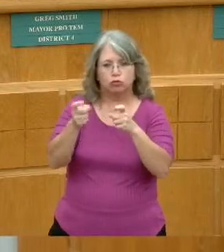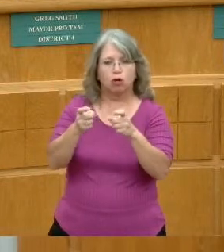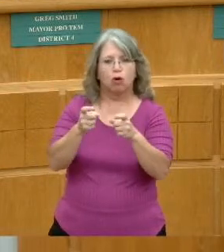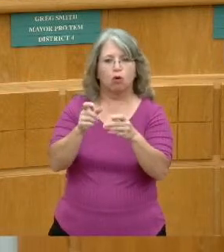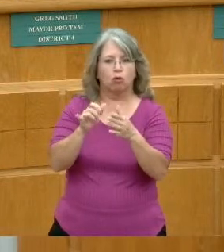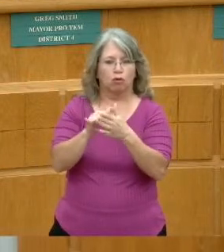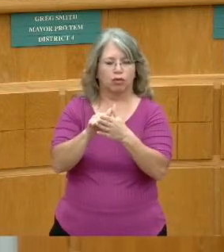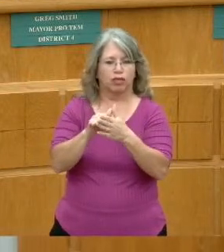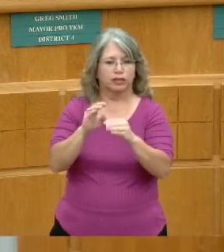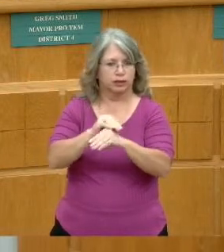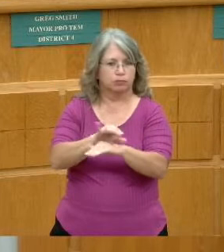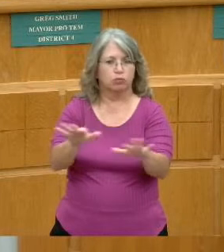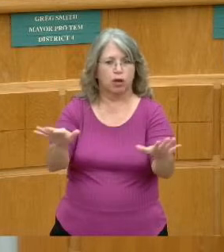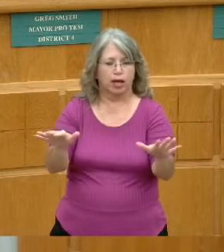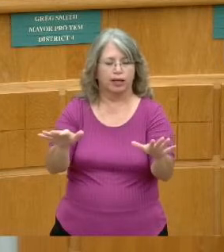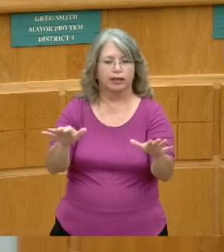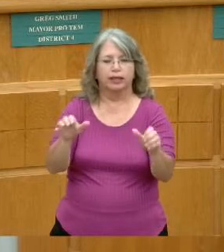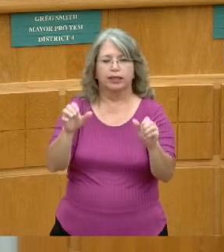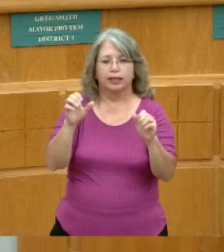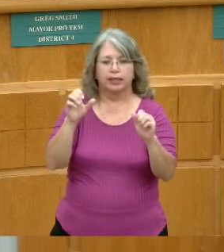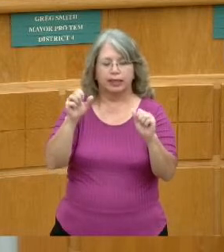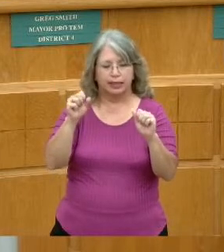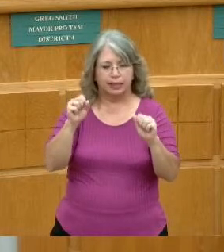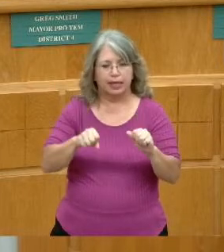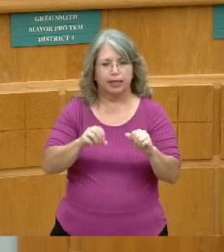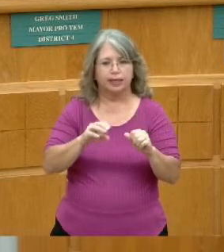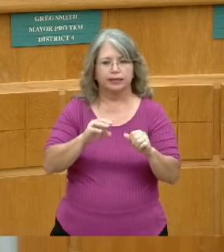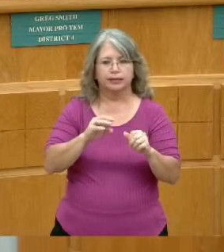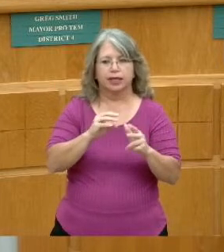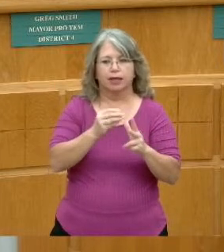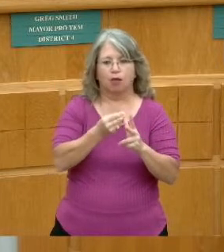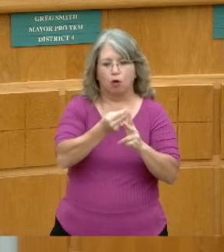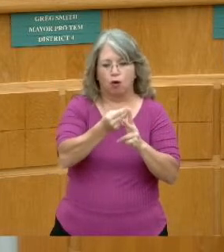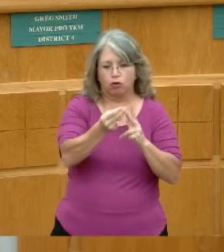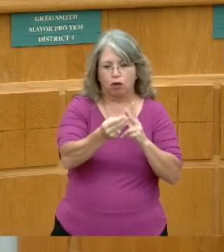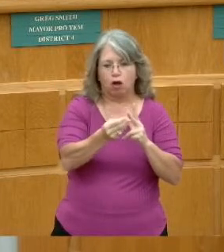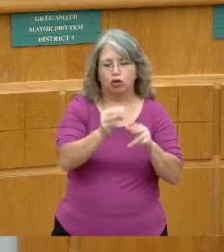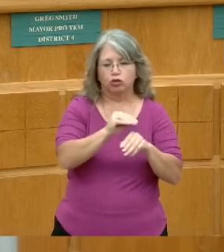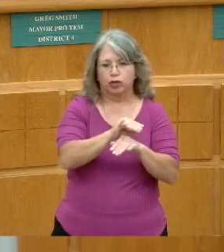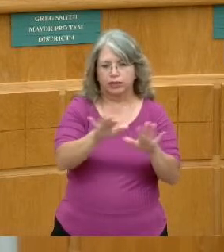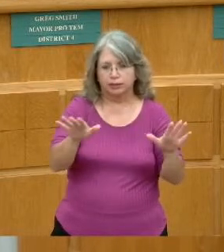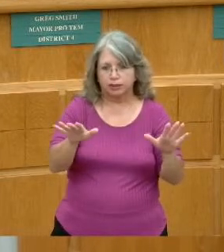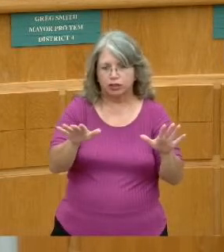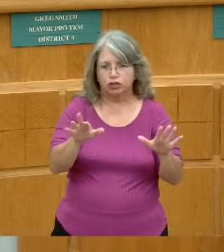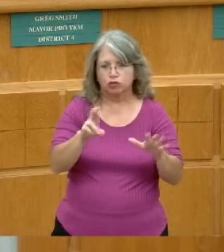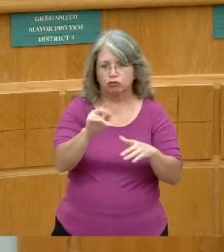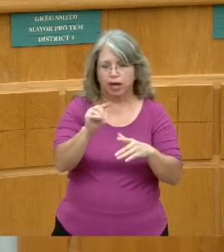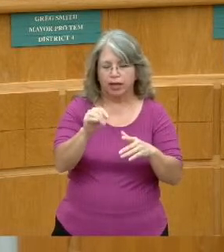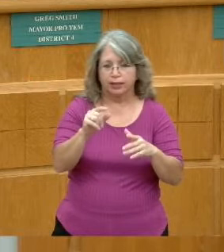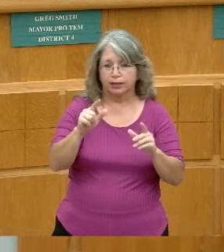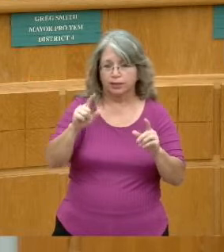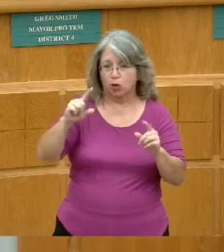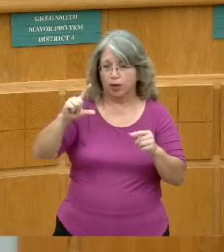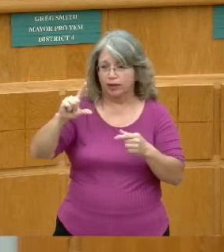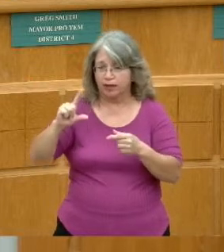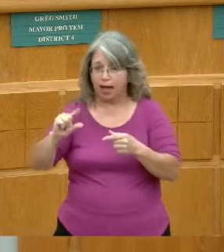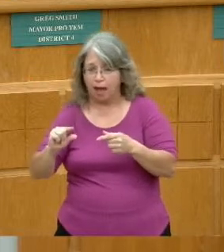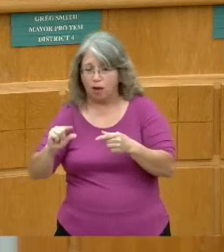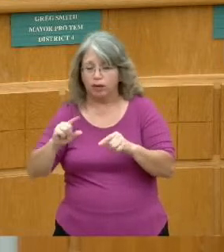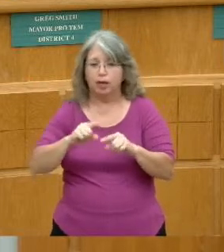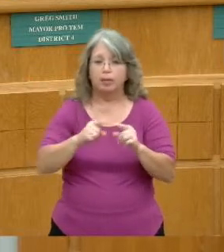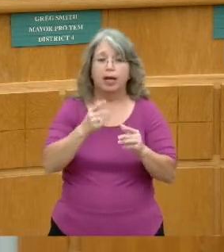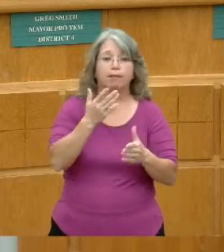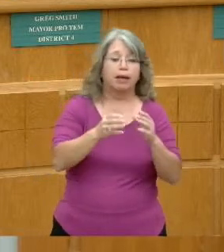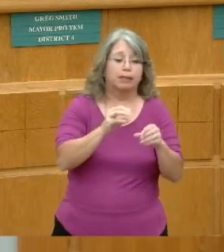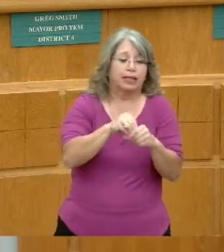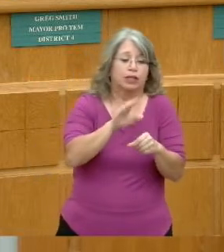the overall transmission rate is going down doesn't mean that the transmission rate within your place of business is not higher than it is outside